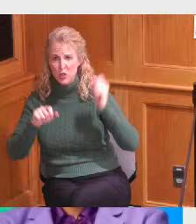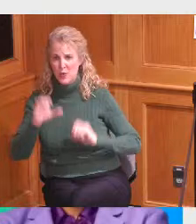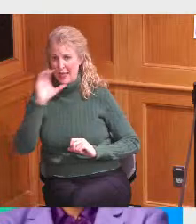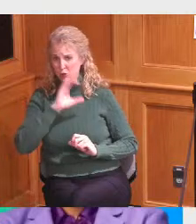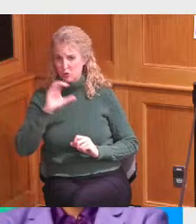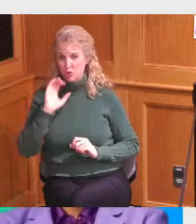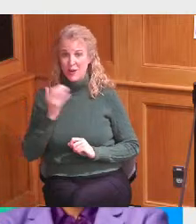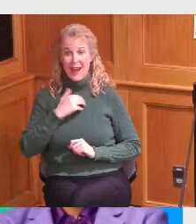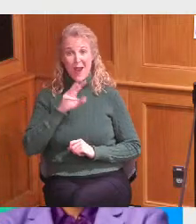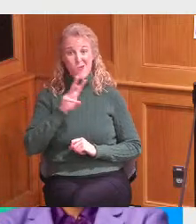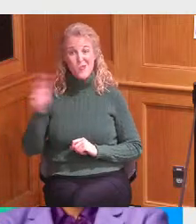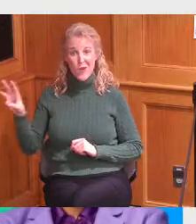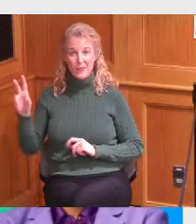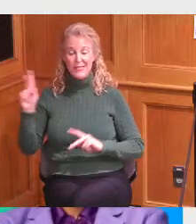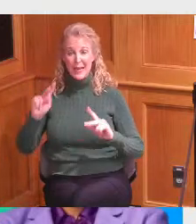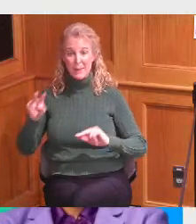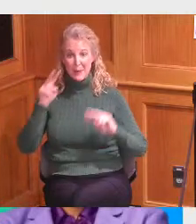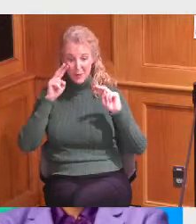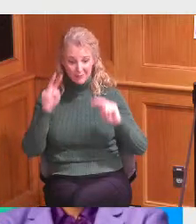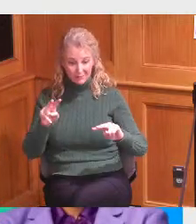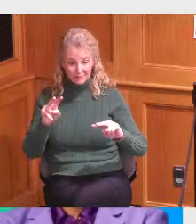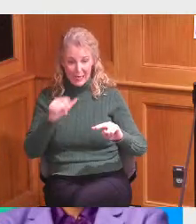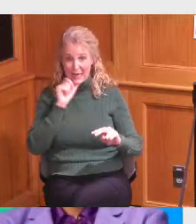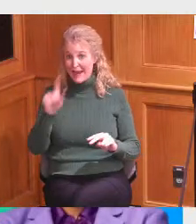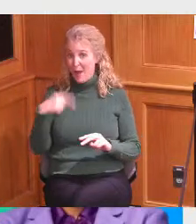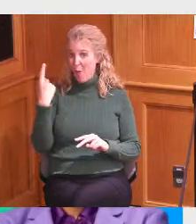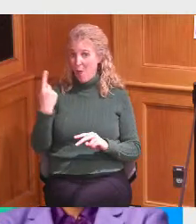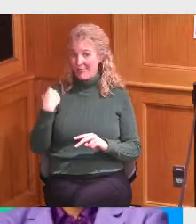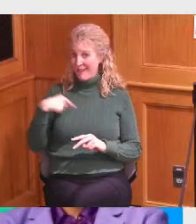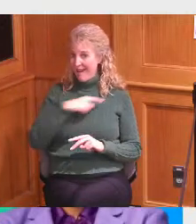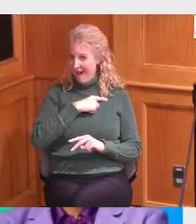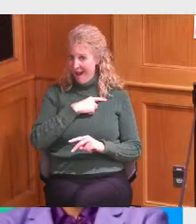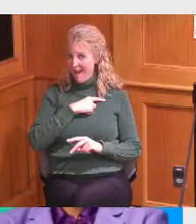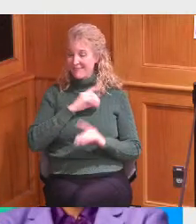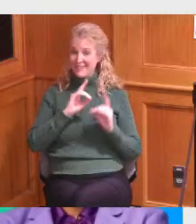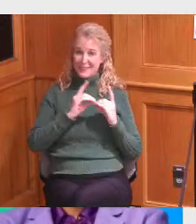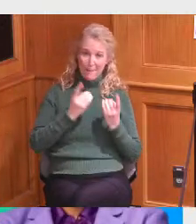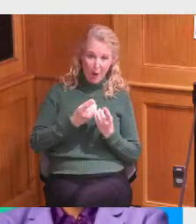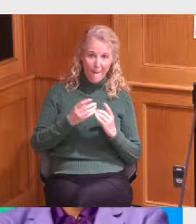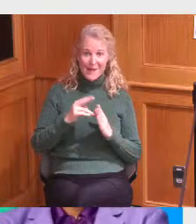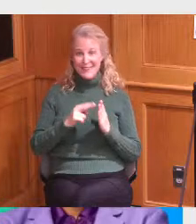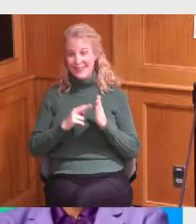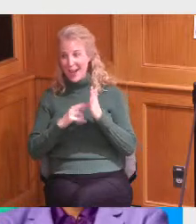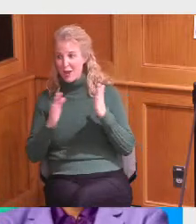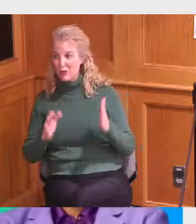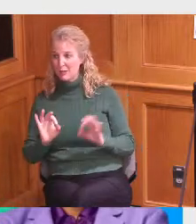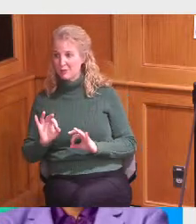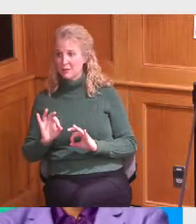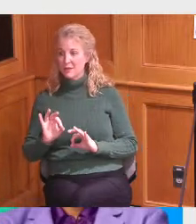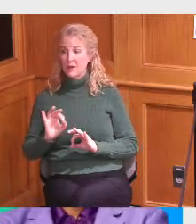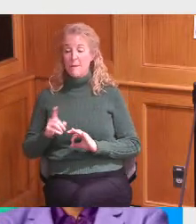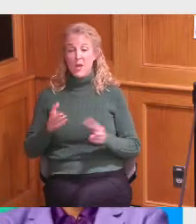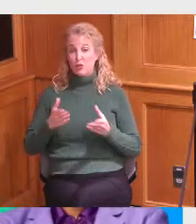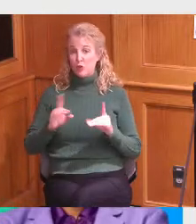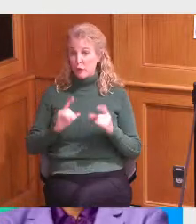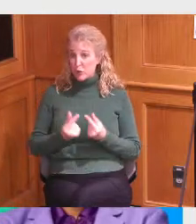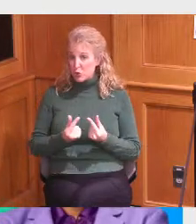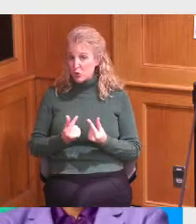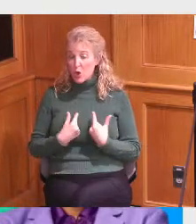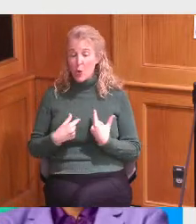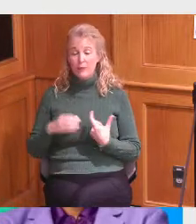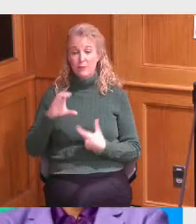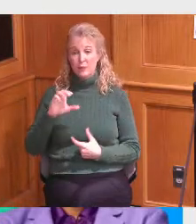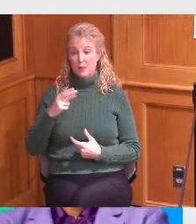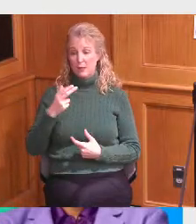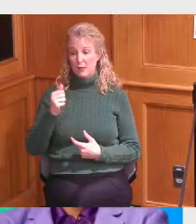it's on our website. And people are using it. Not only us, not only the departments and the contractors that work with us, but also human service groups, all the